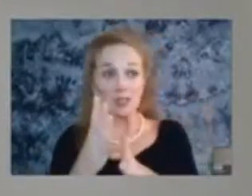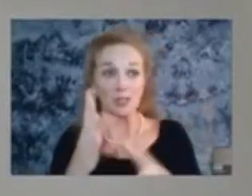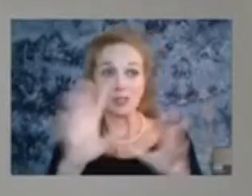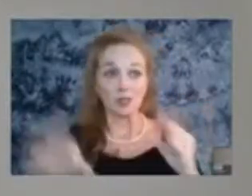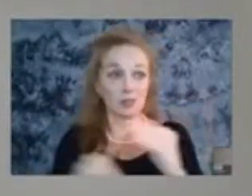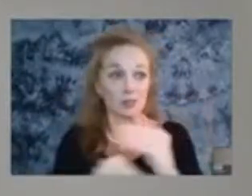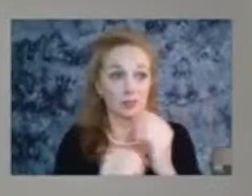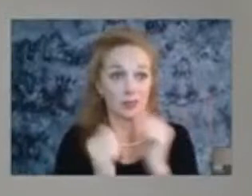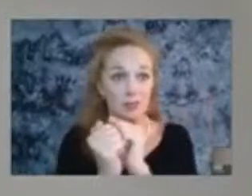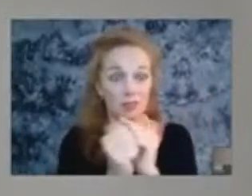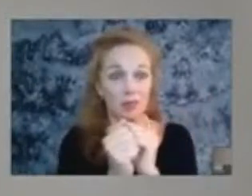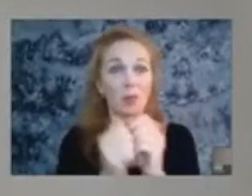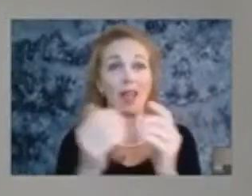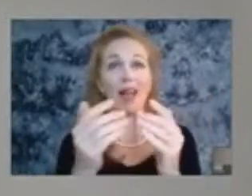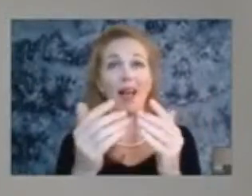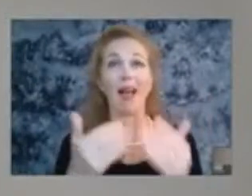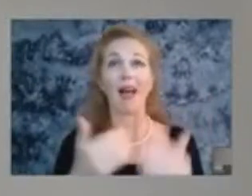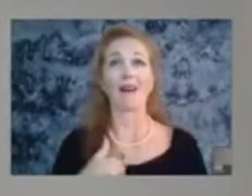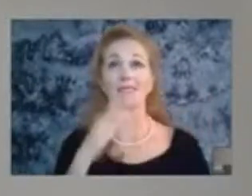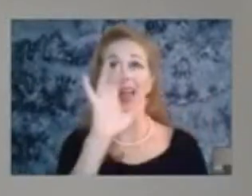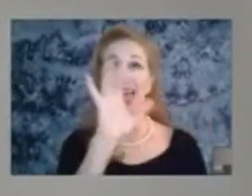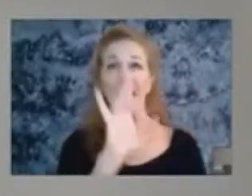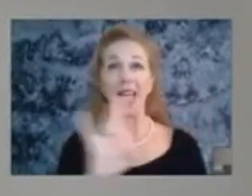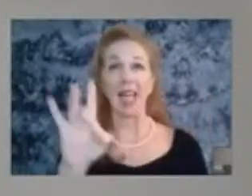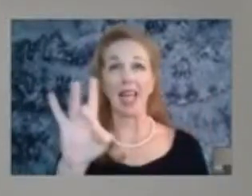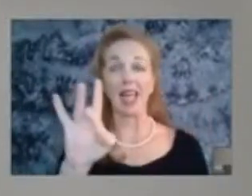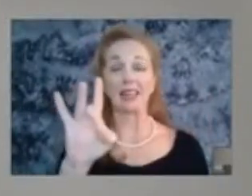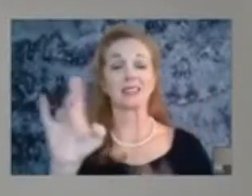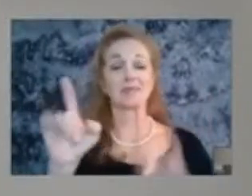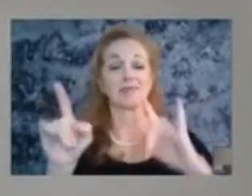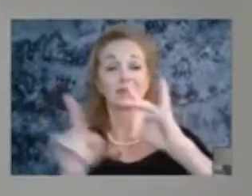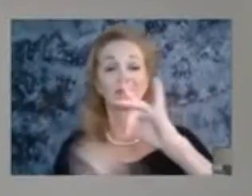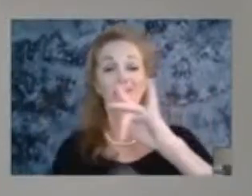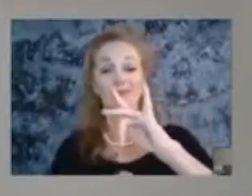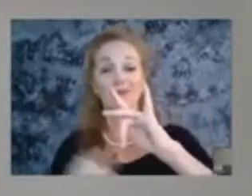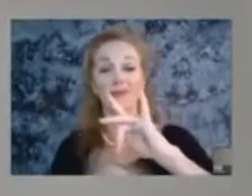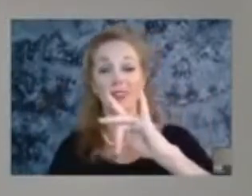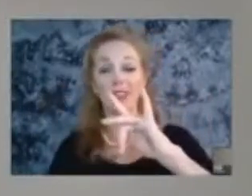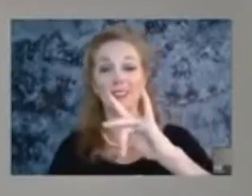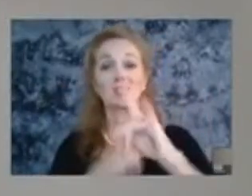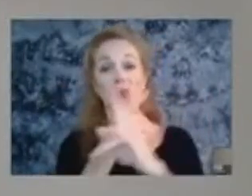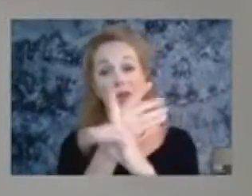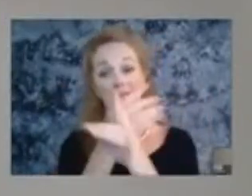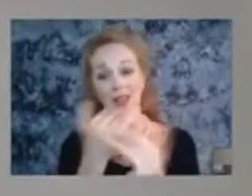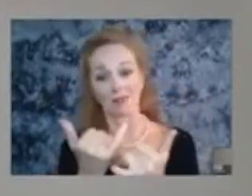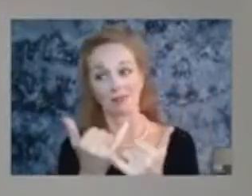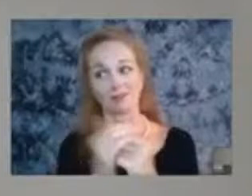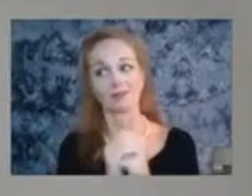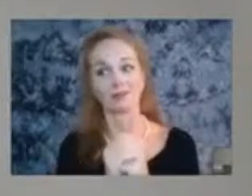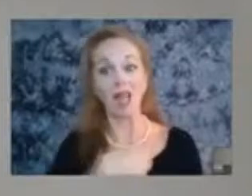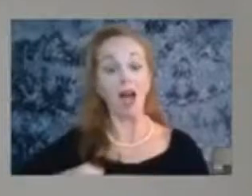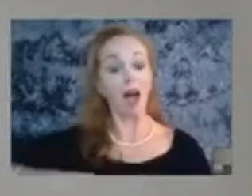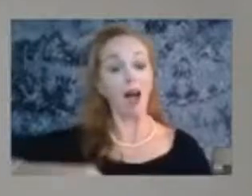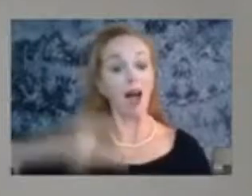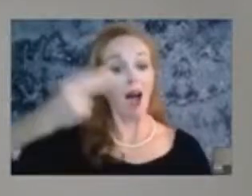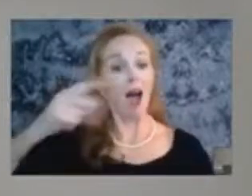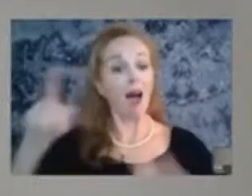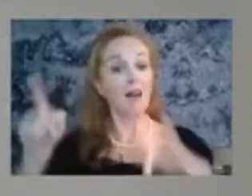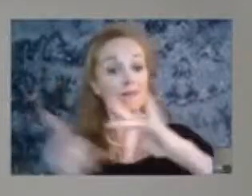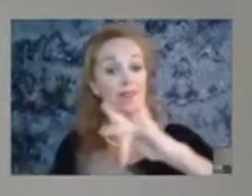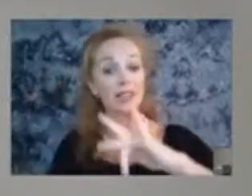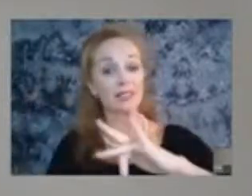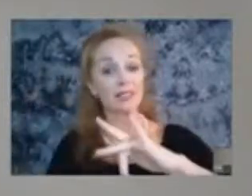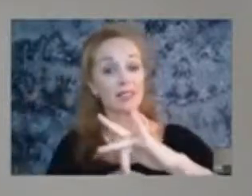have 8 vacancies right now. So it's a high vacancy rate in